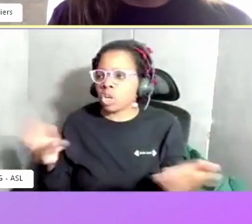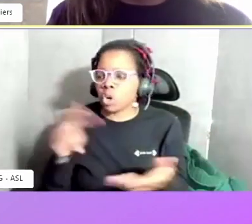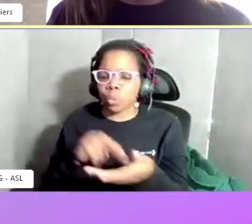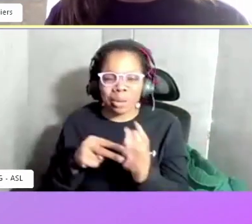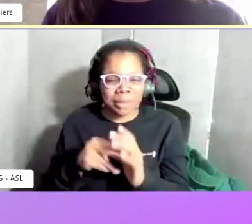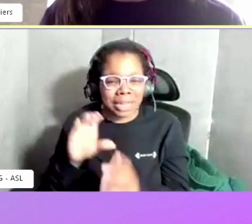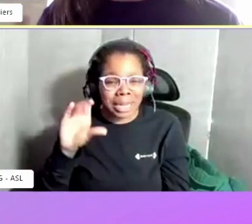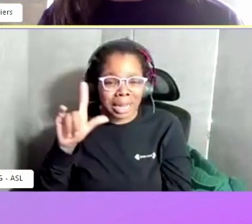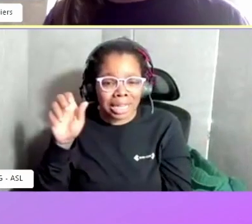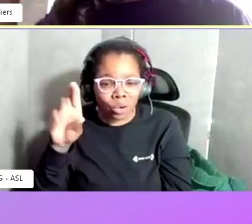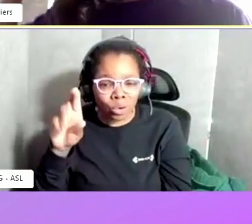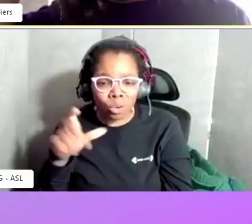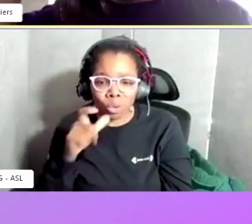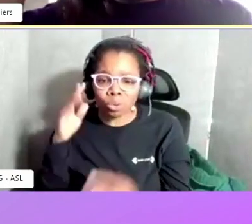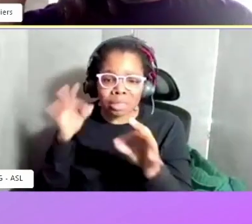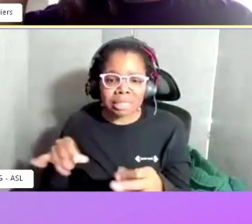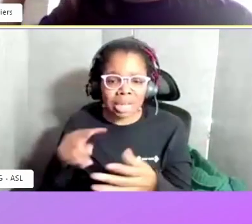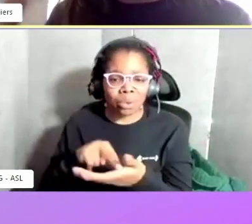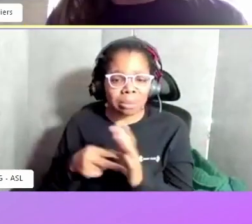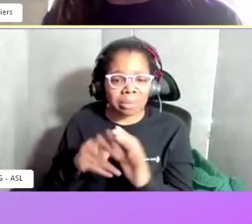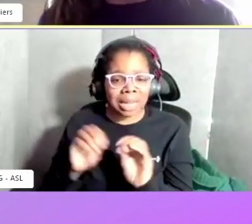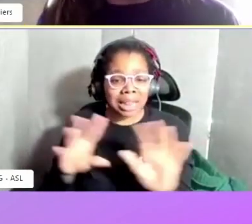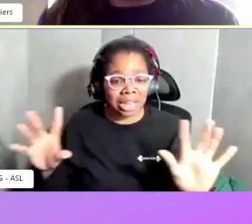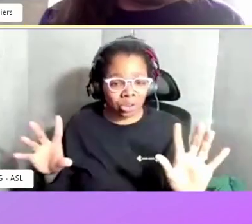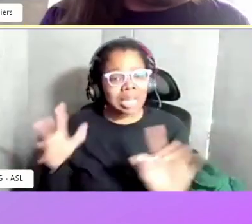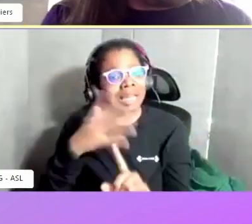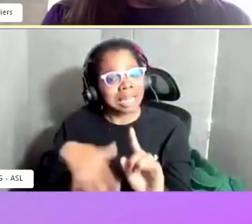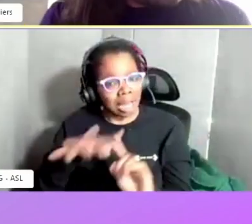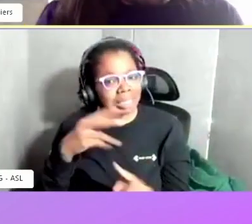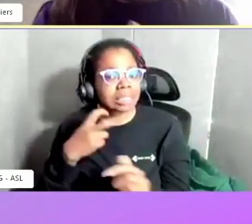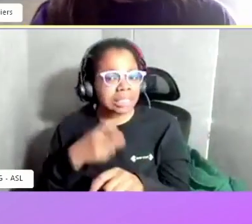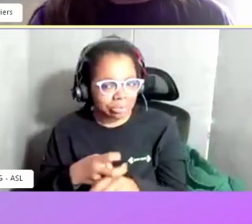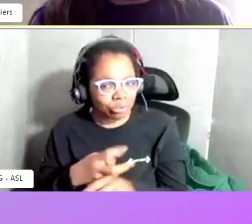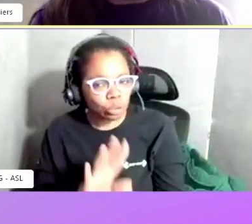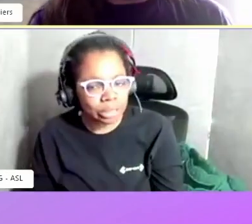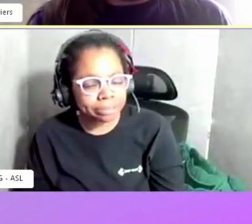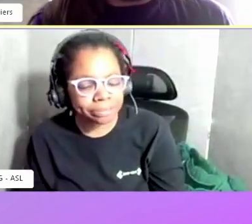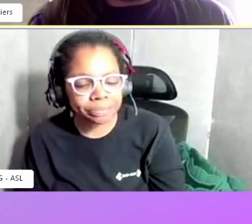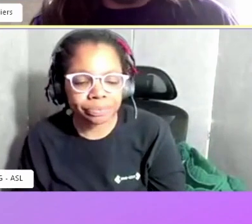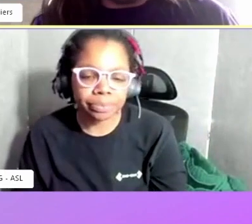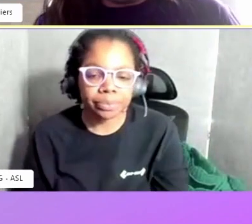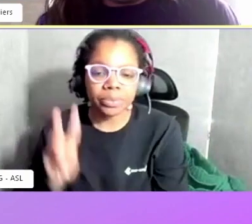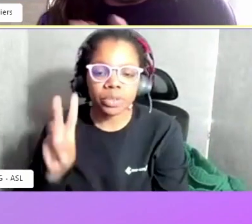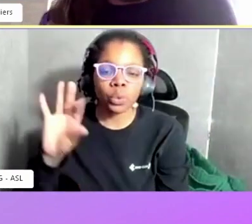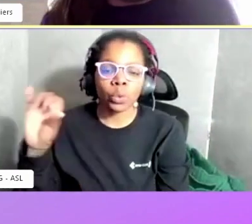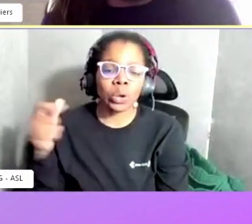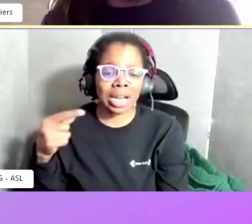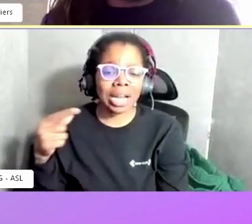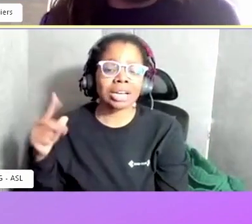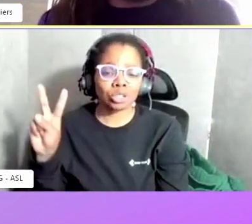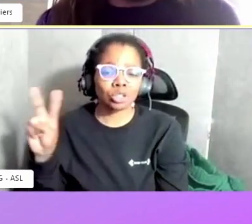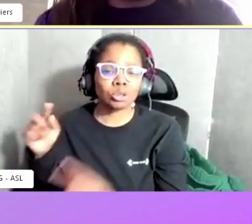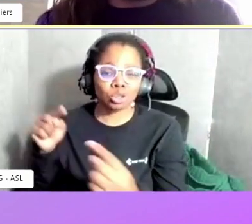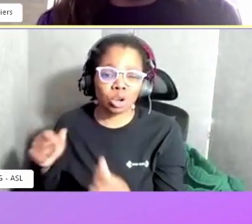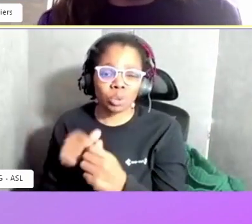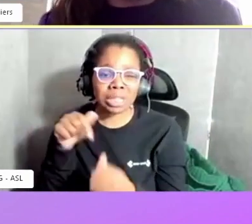clear? Who decides what is clear? The context of these things are difficult. So WCAG 2 has struggled with this, and with WCAG 3,